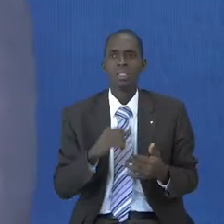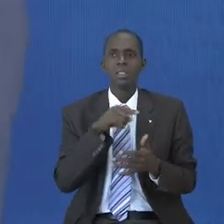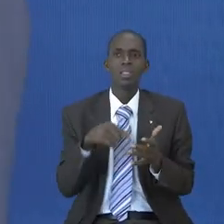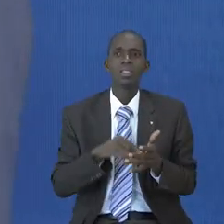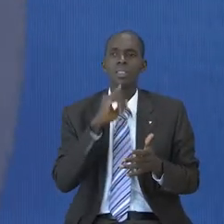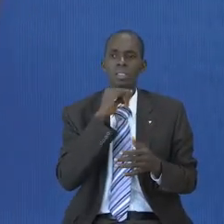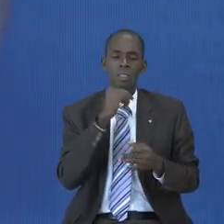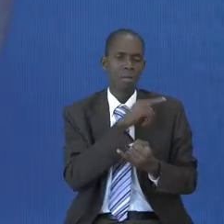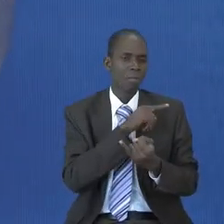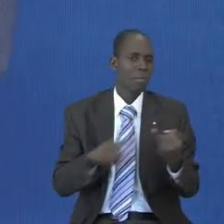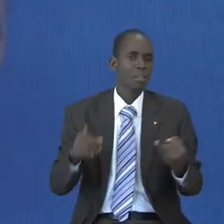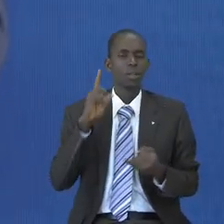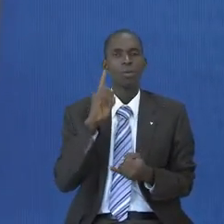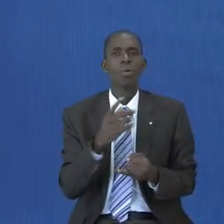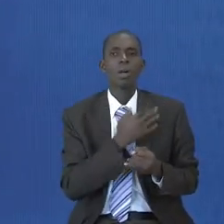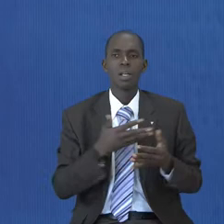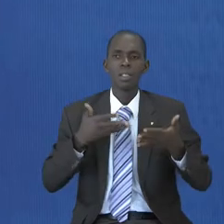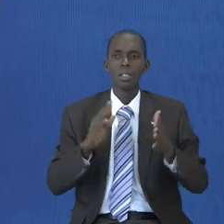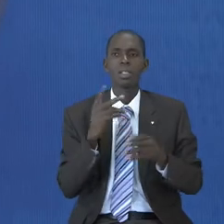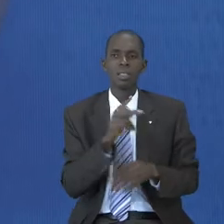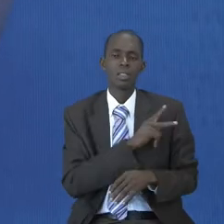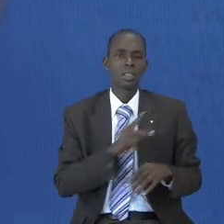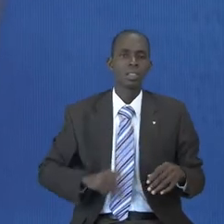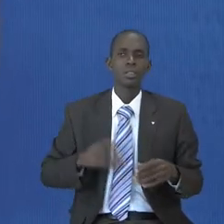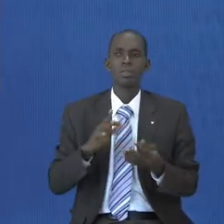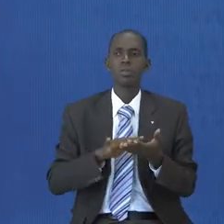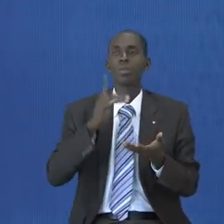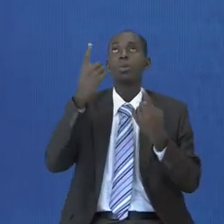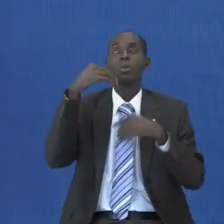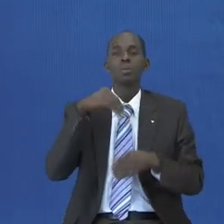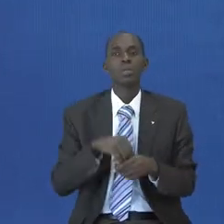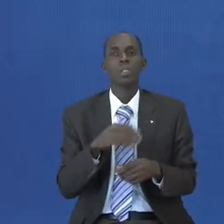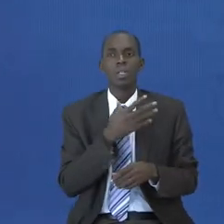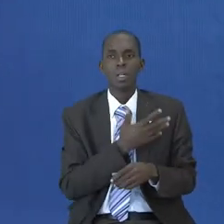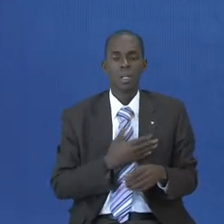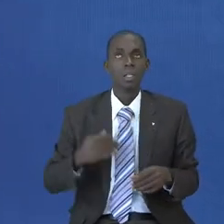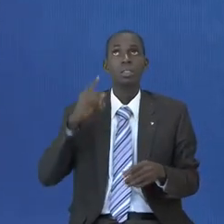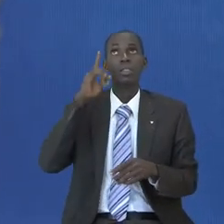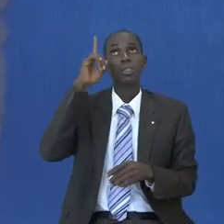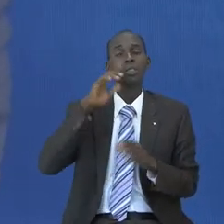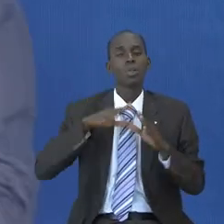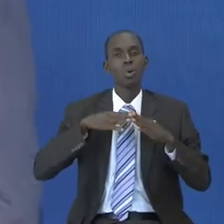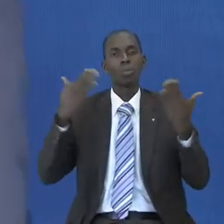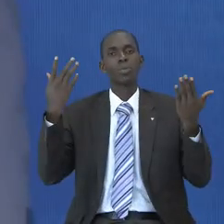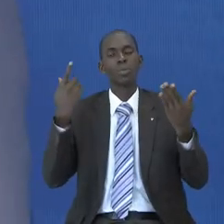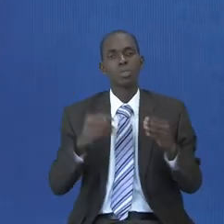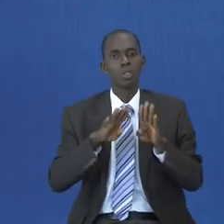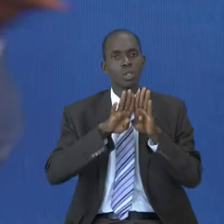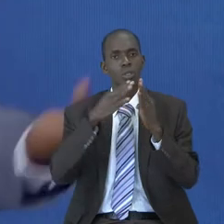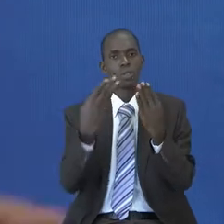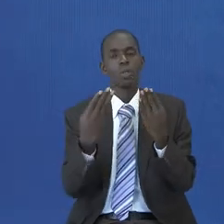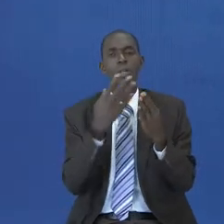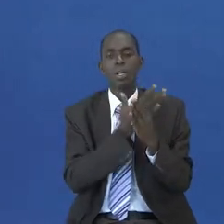one, the second one, and let the King of glory come in. And he opened the door and the King of glory comes